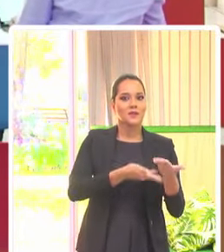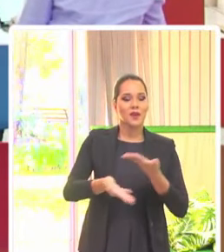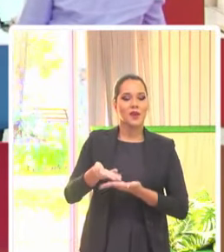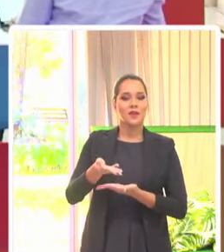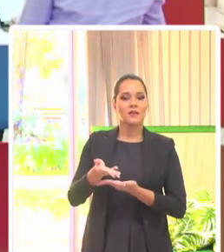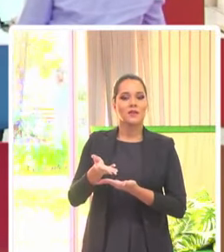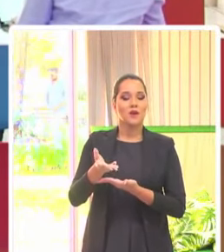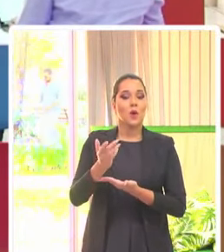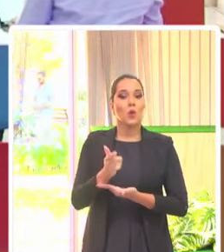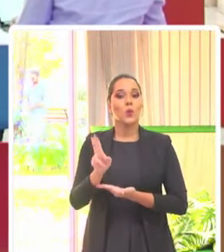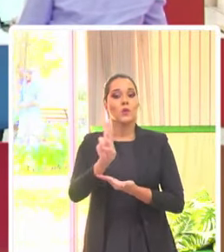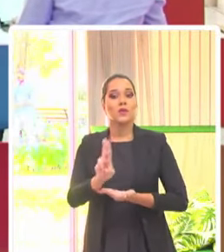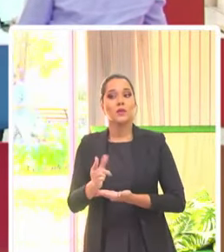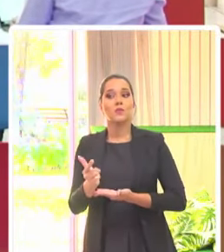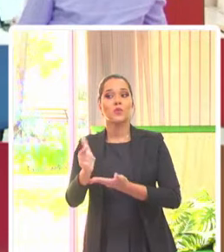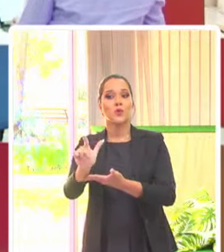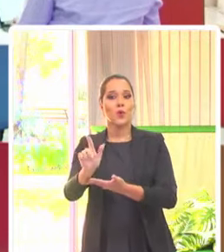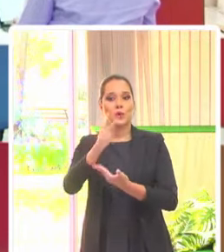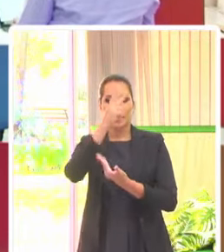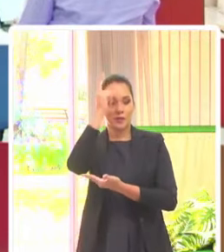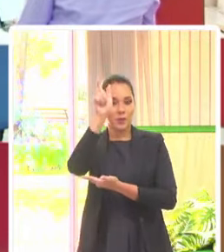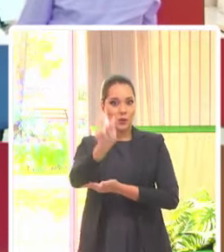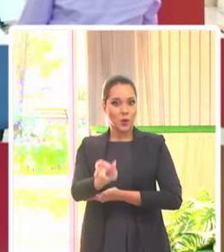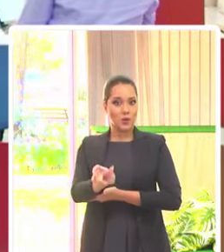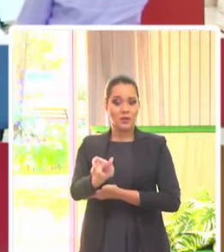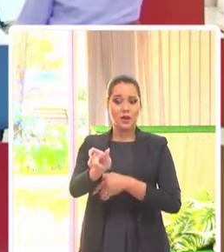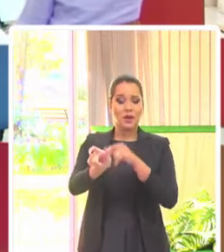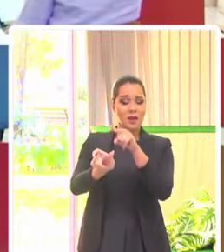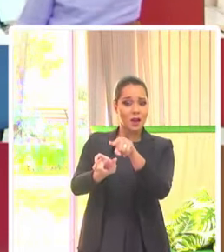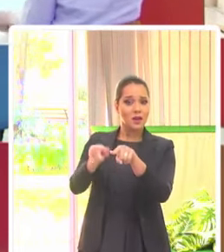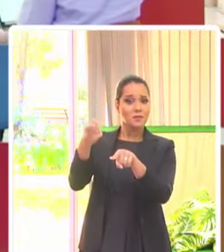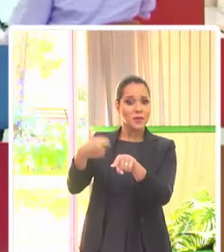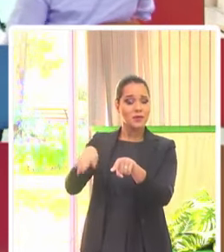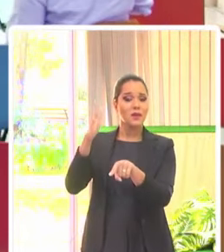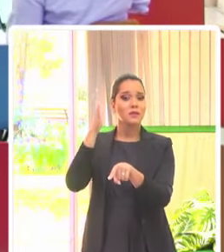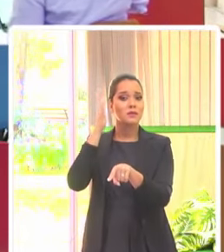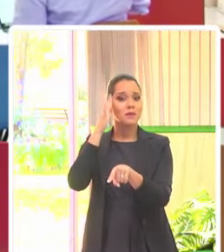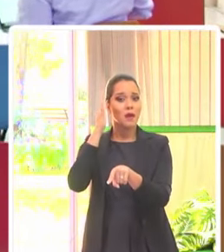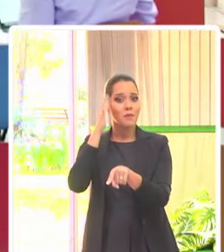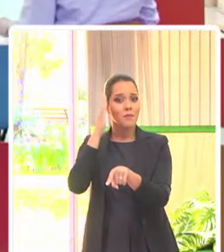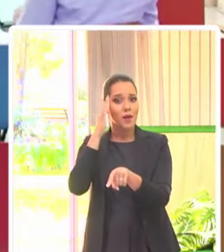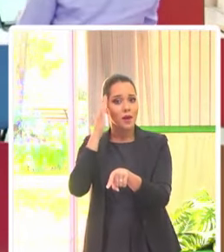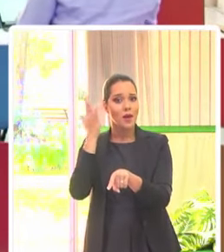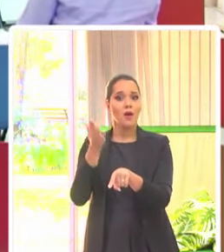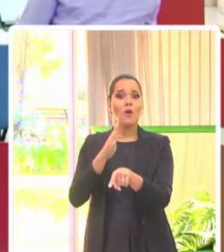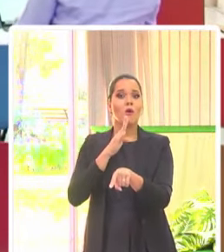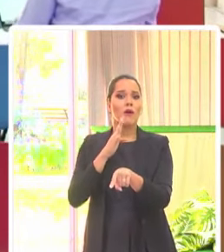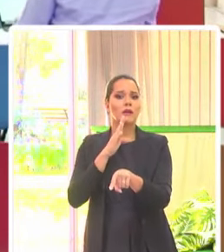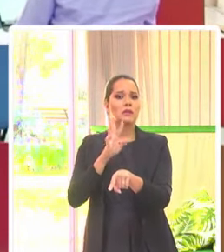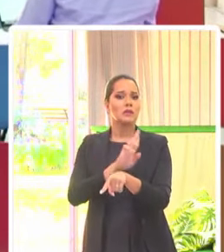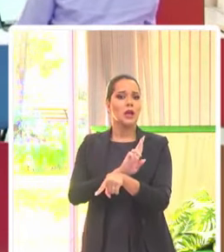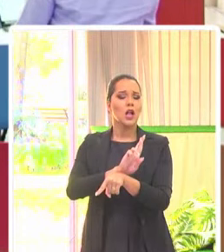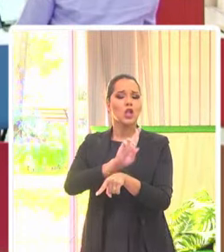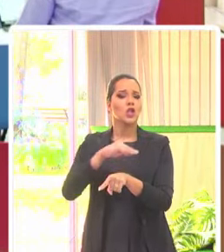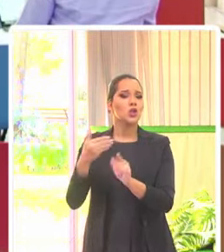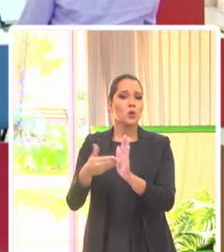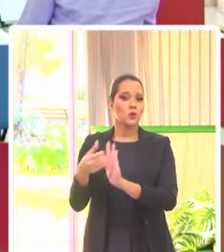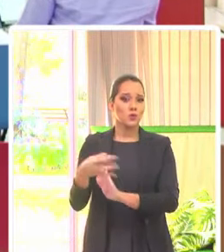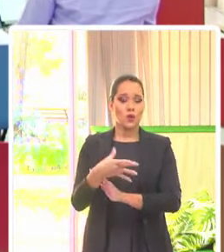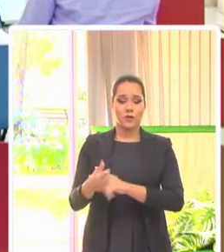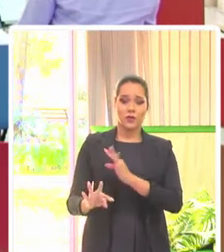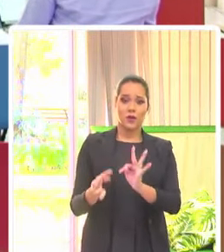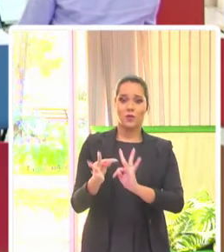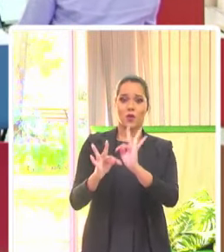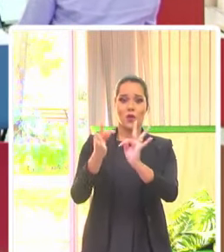other people, and they need to know all the new technologies to use, how to